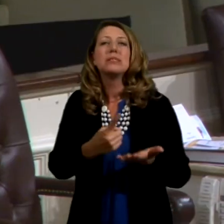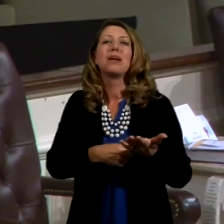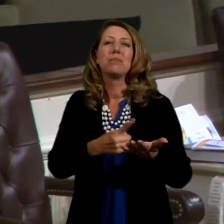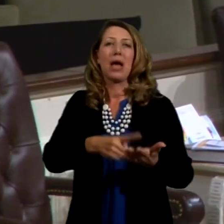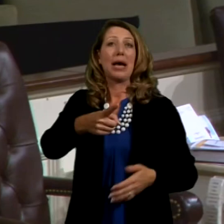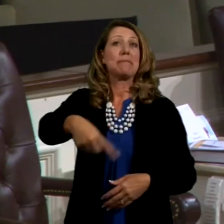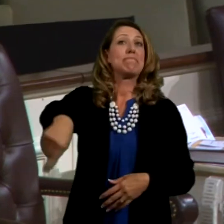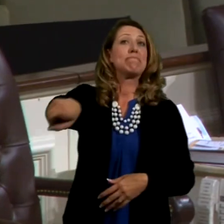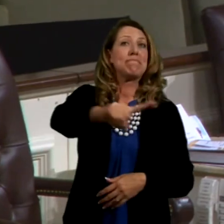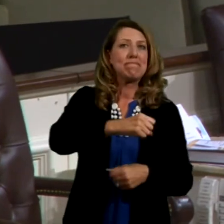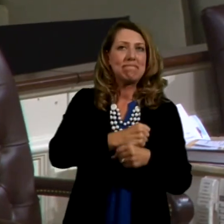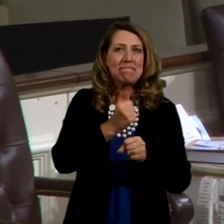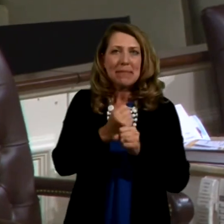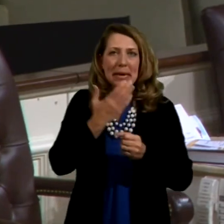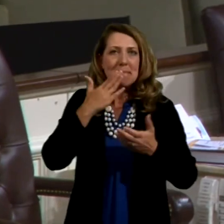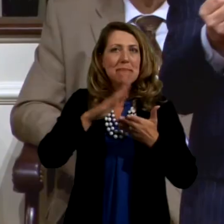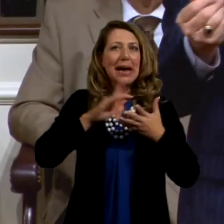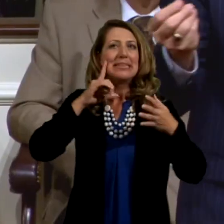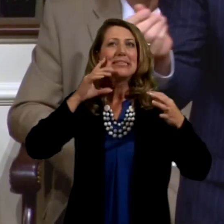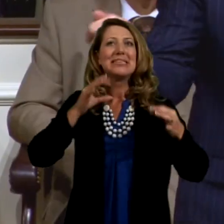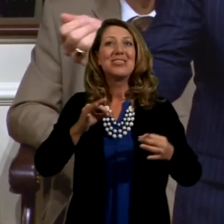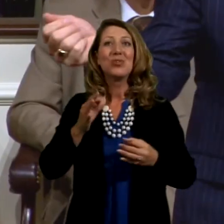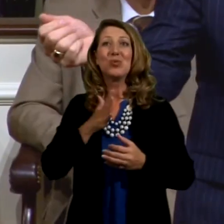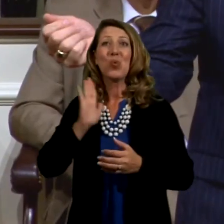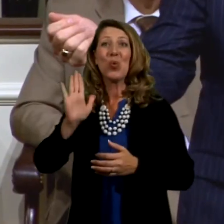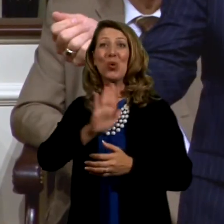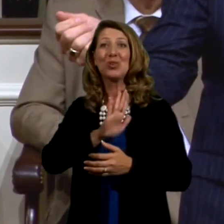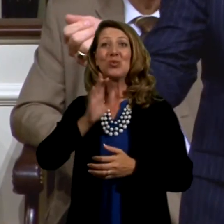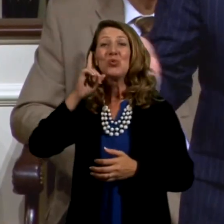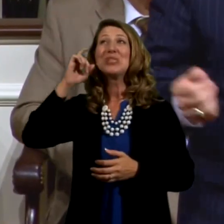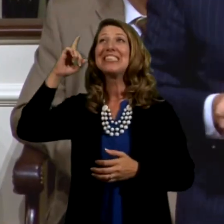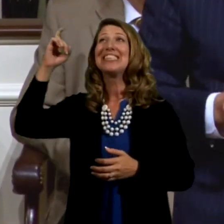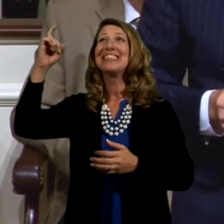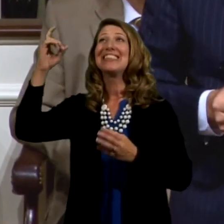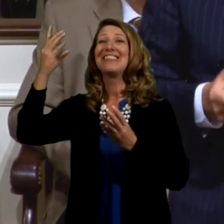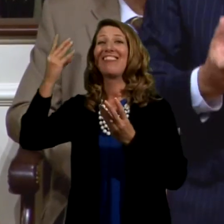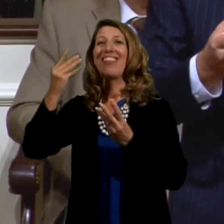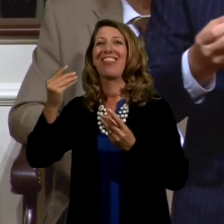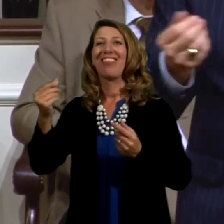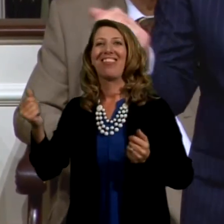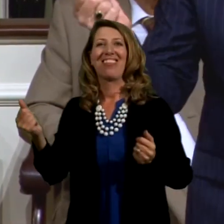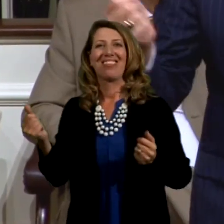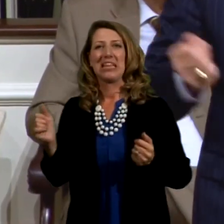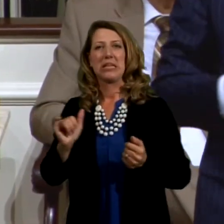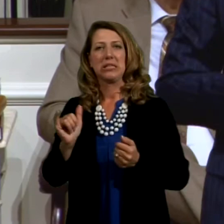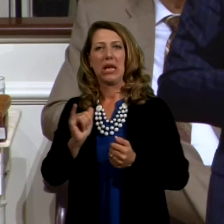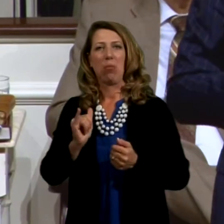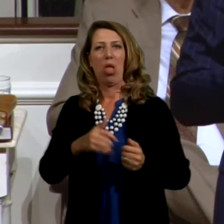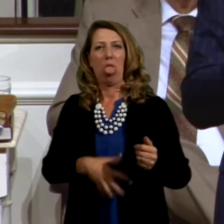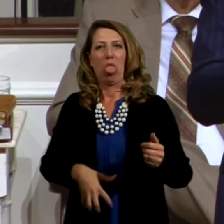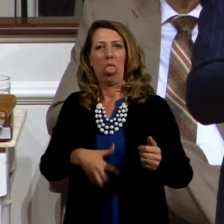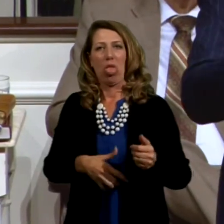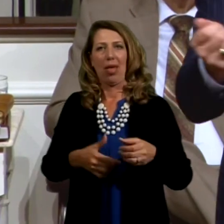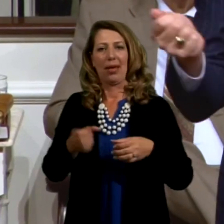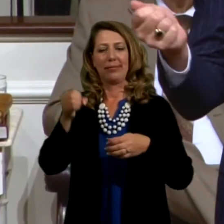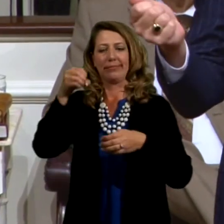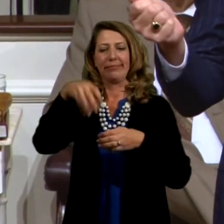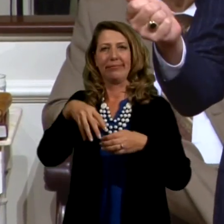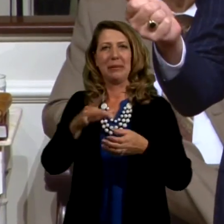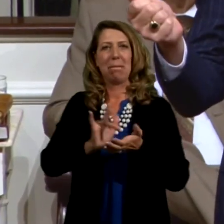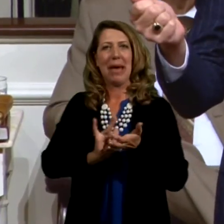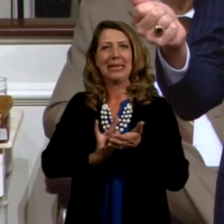of the dreams that you have for your future will be dissolved. Like an Alka-Seltzer in a glass of water. It's just going to go